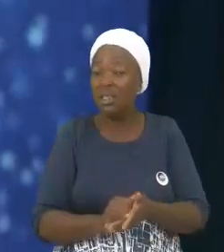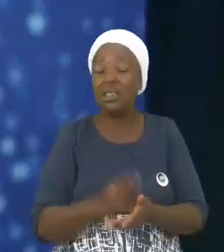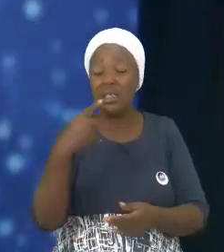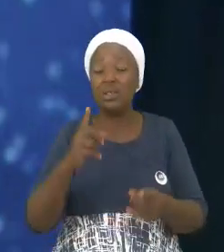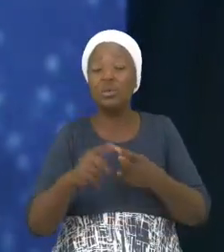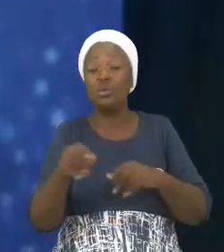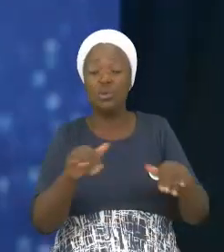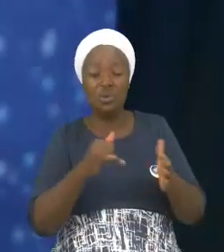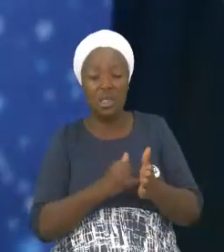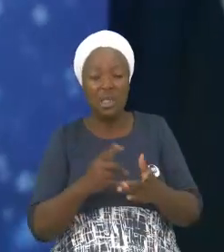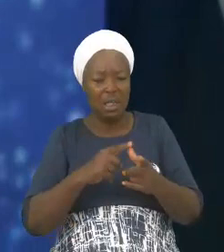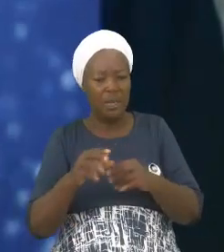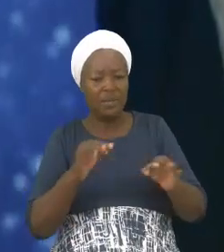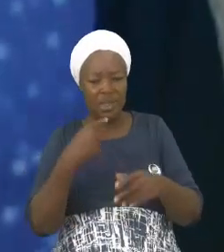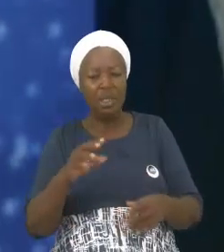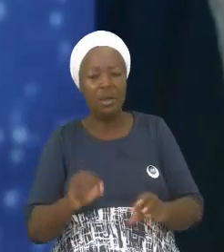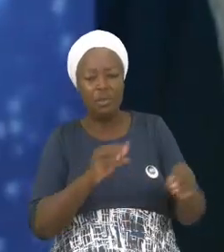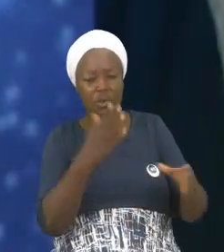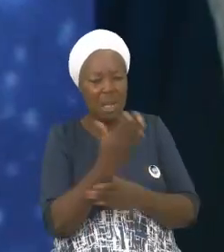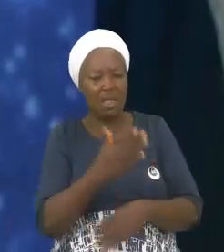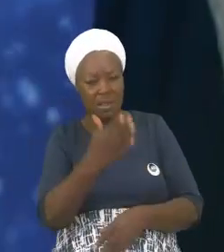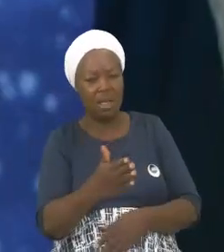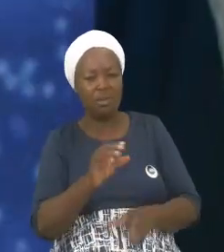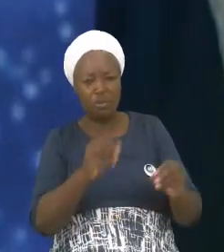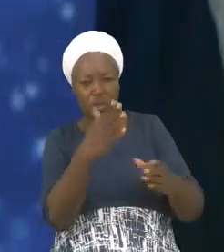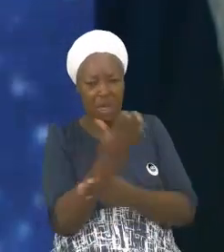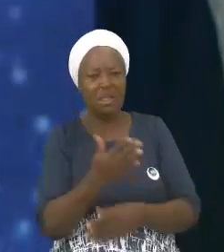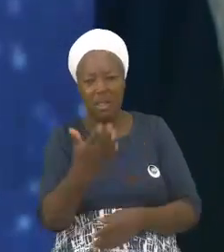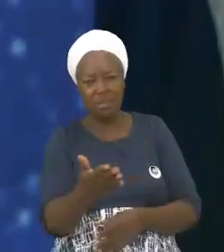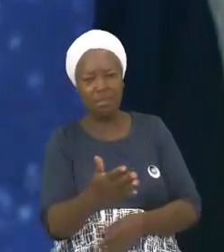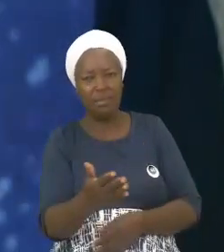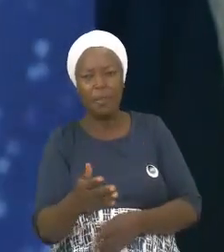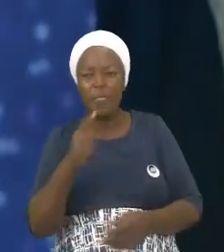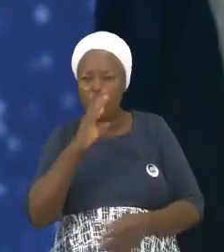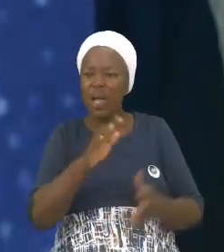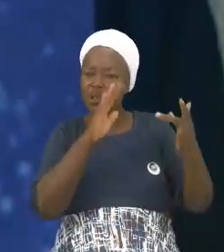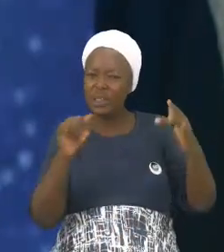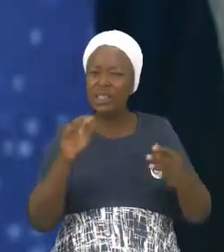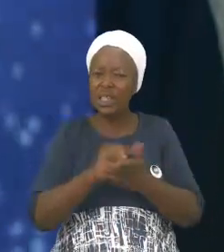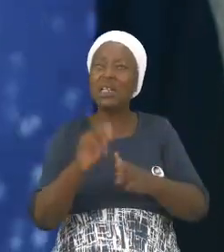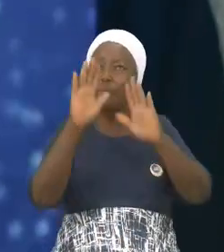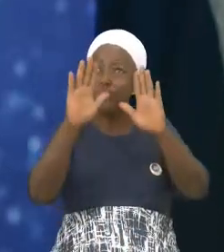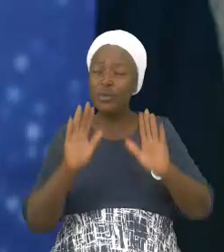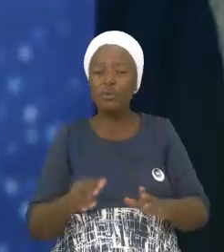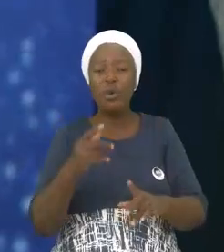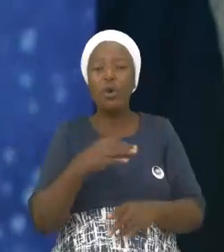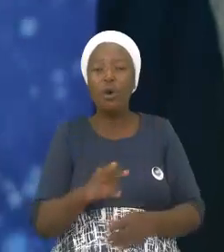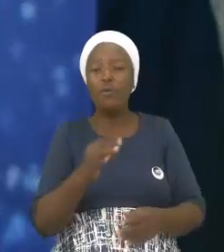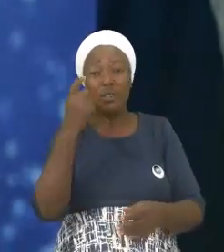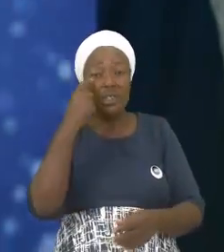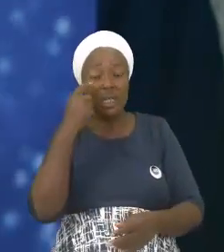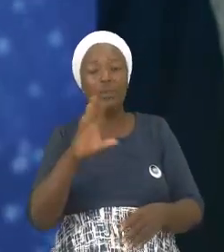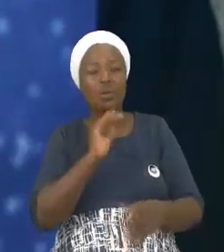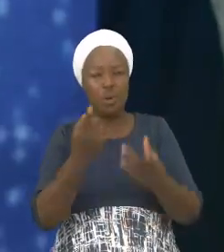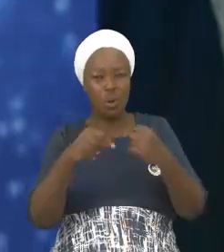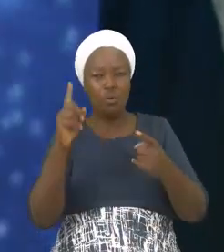he says, lay your hand there, you lay your hands there. You're expecting that the miracle of sight will